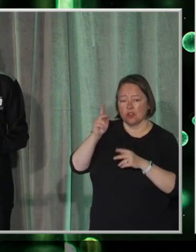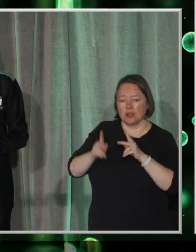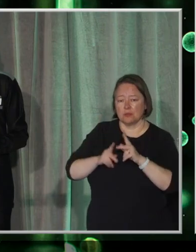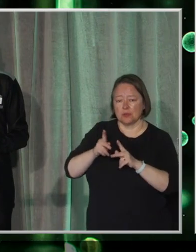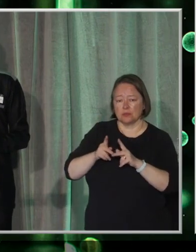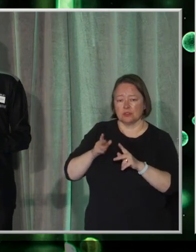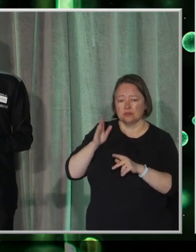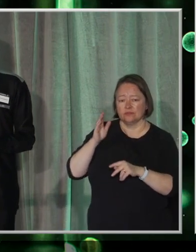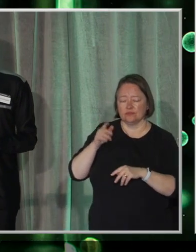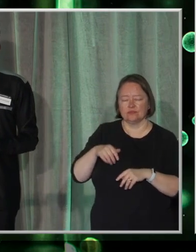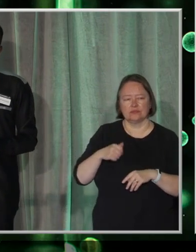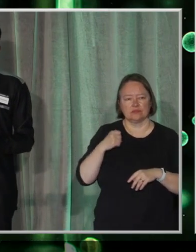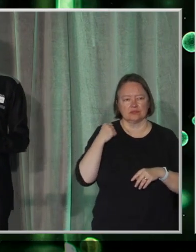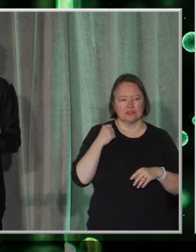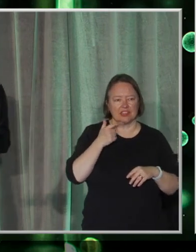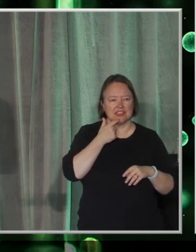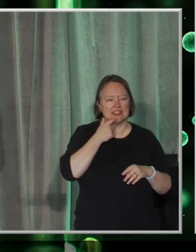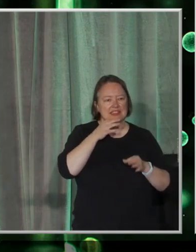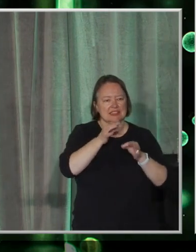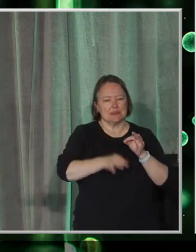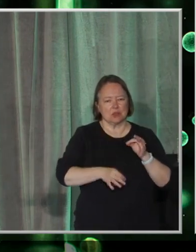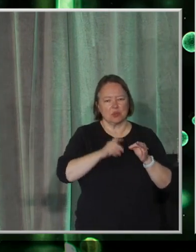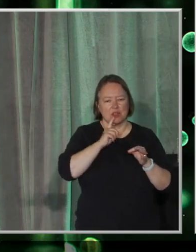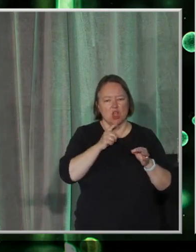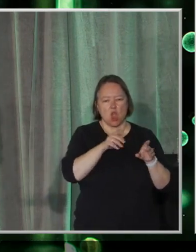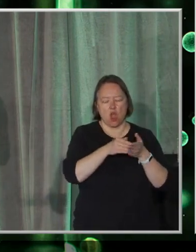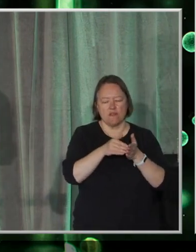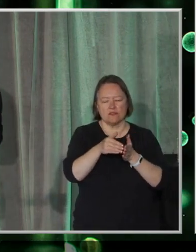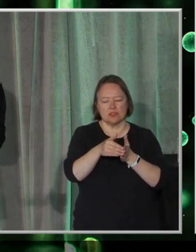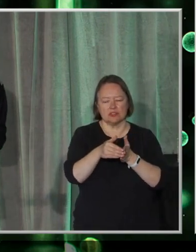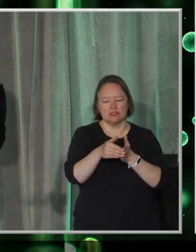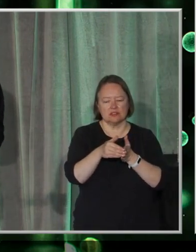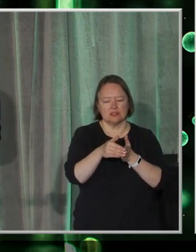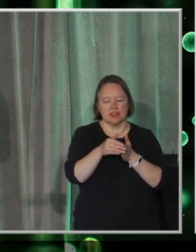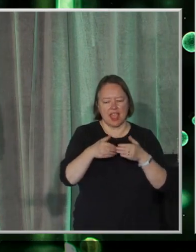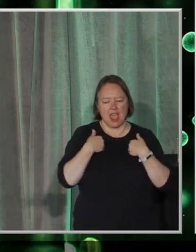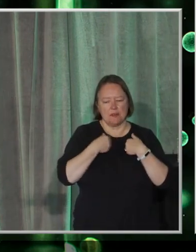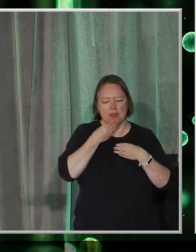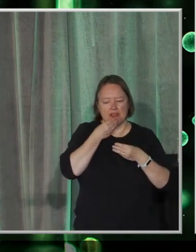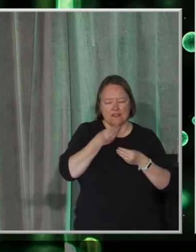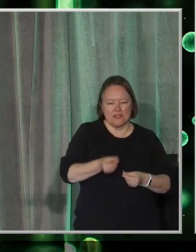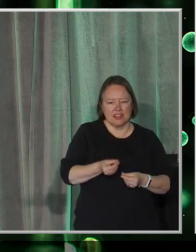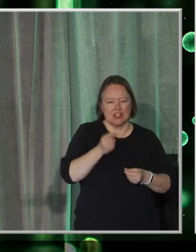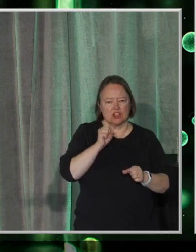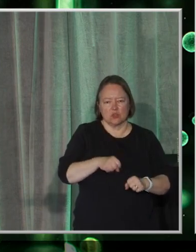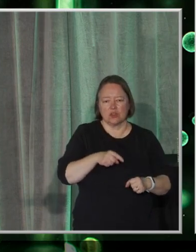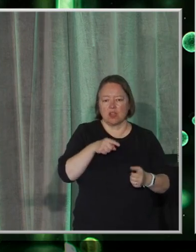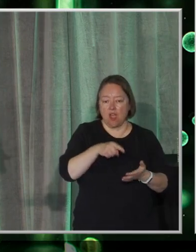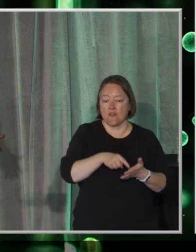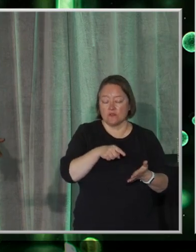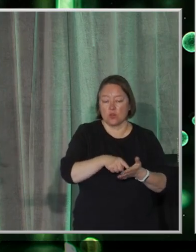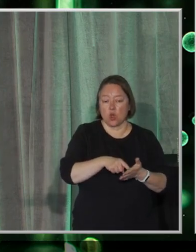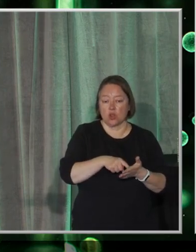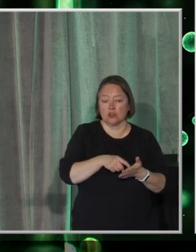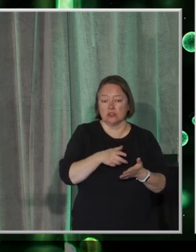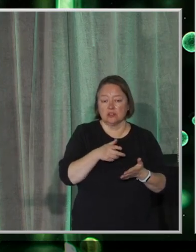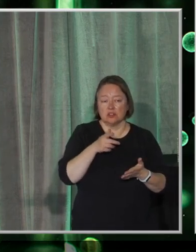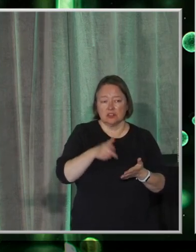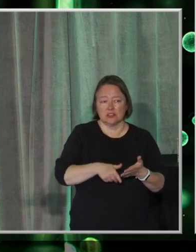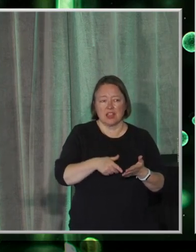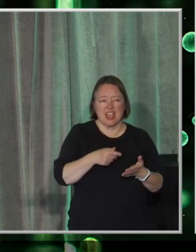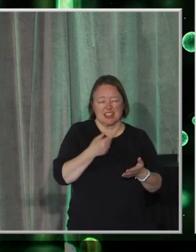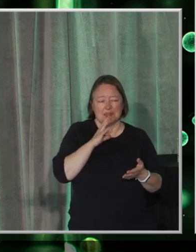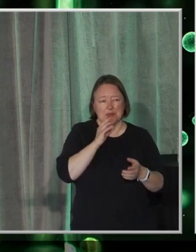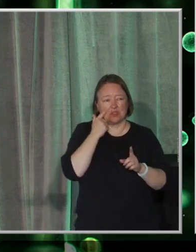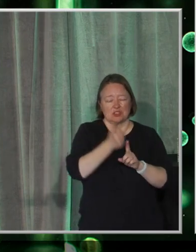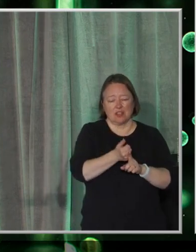use? It's simple, really. We are offering the animal feeds that are really affordable. That really speaks out for itself.